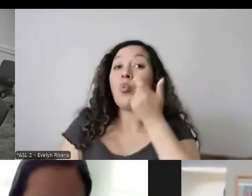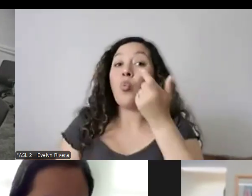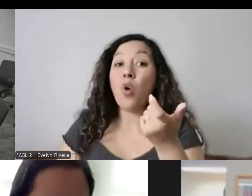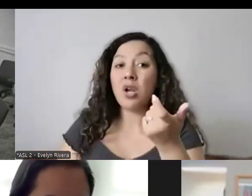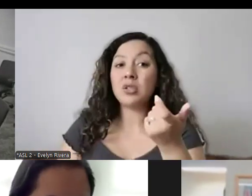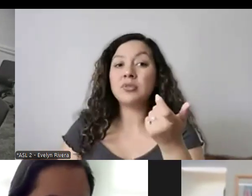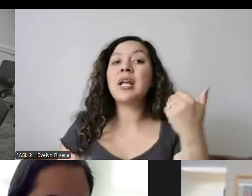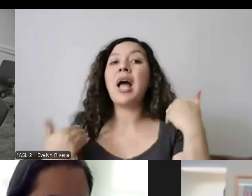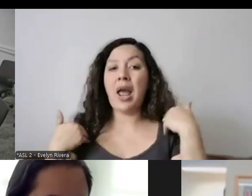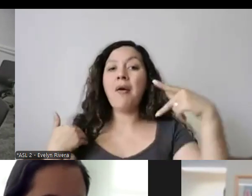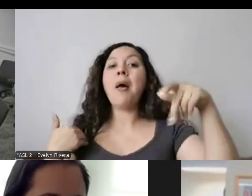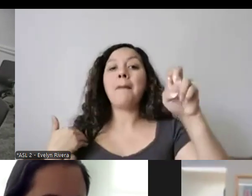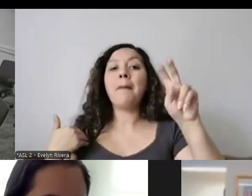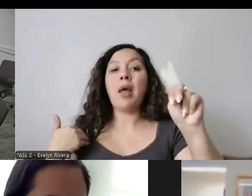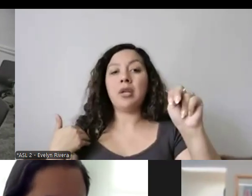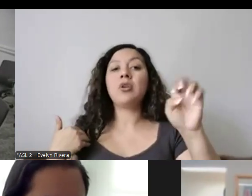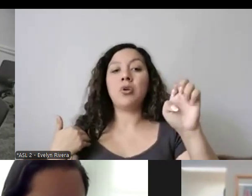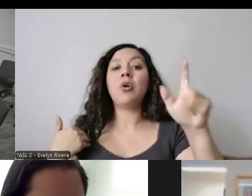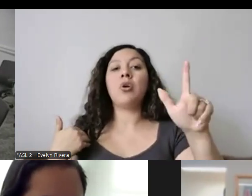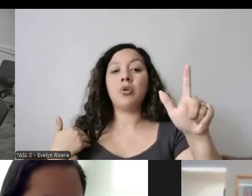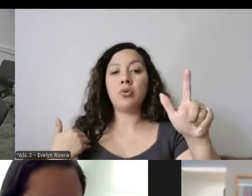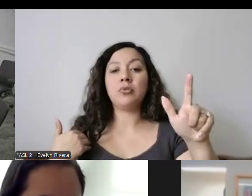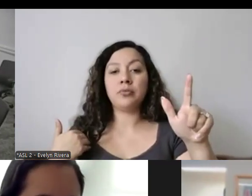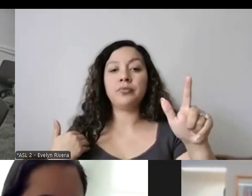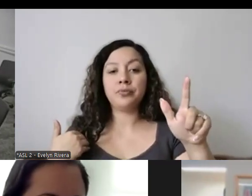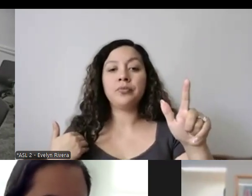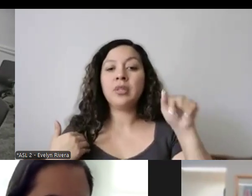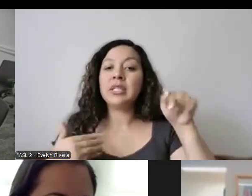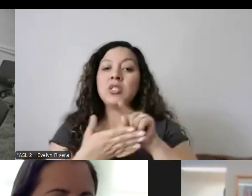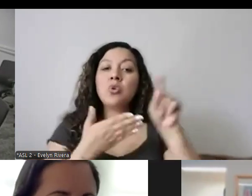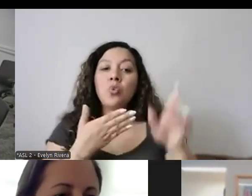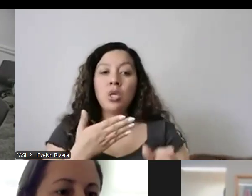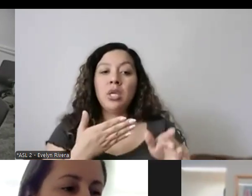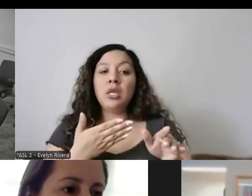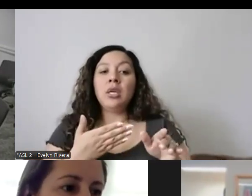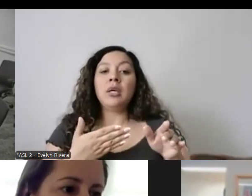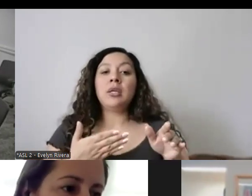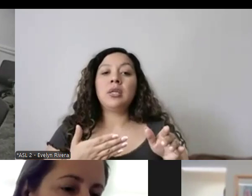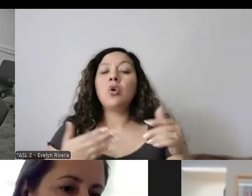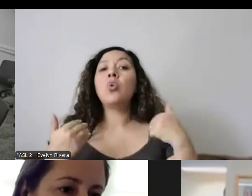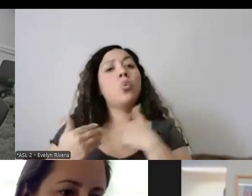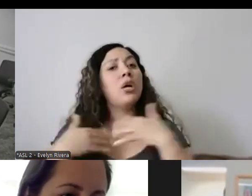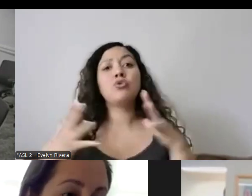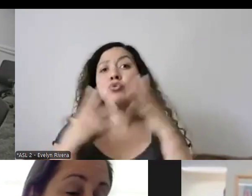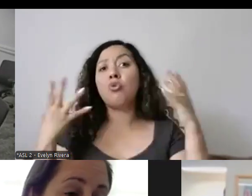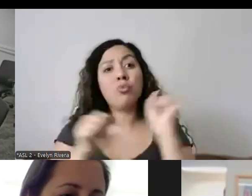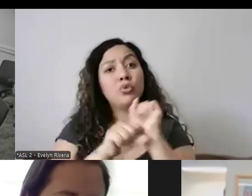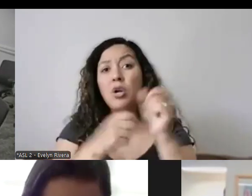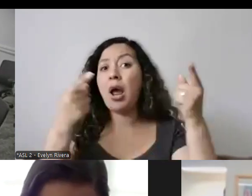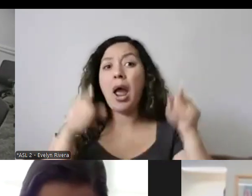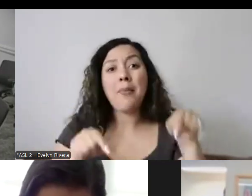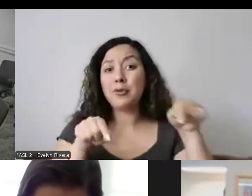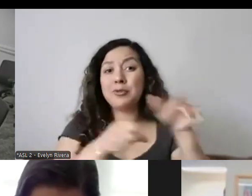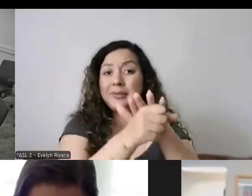at KQAD this weekend that I'll be on also with the producer and some other folks on that. So there's work going on in this space, and more needs to be done.